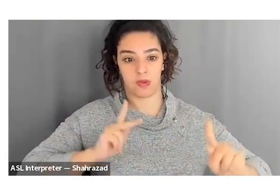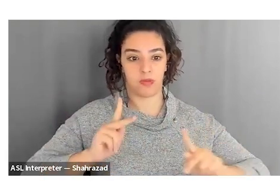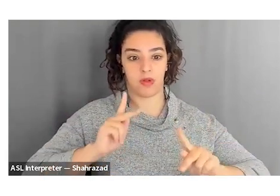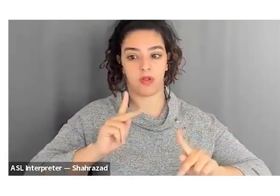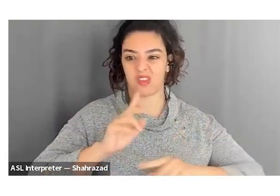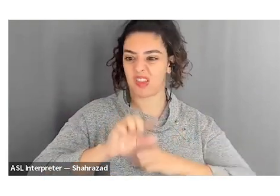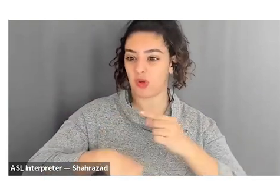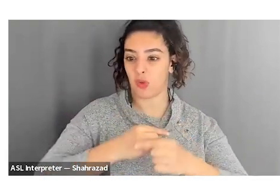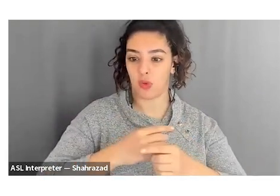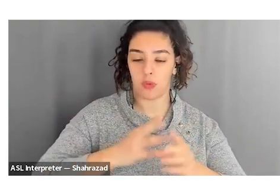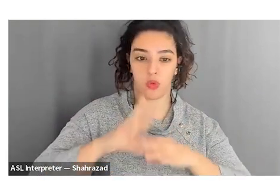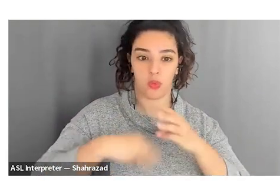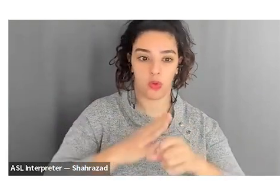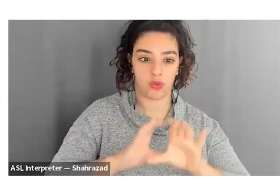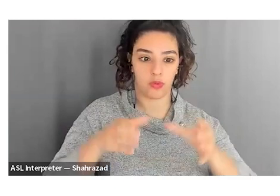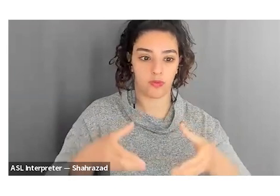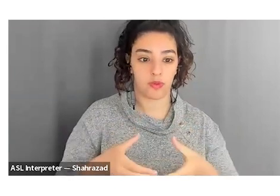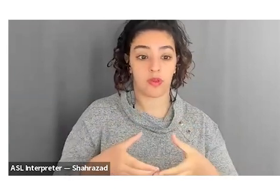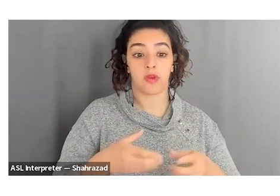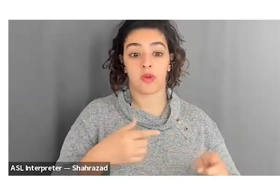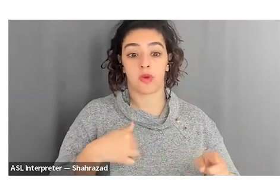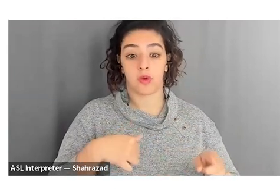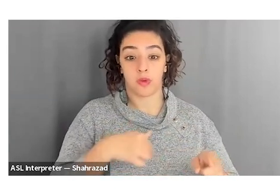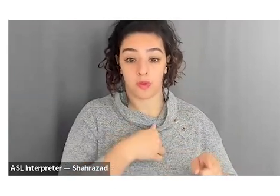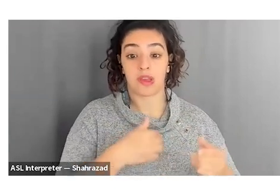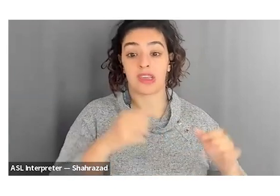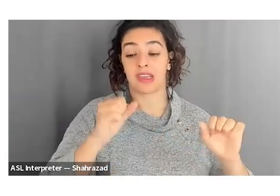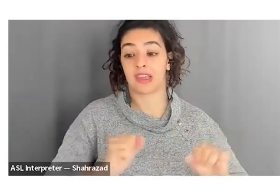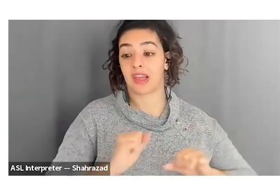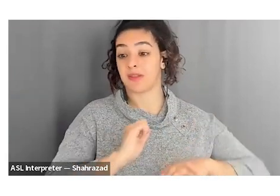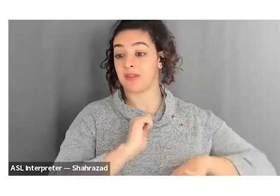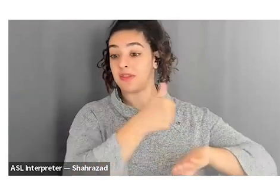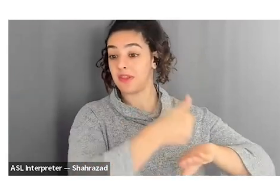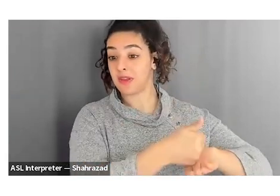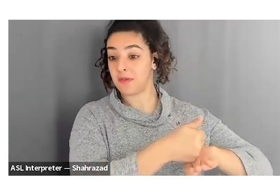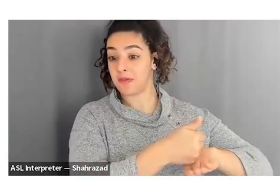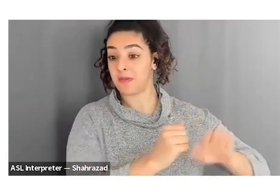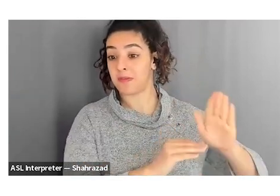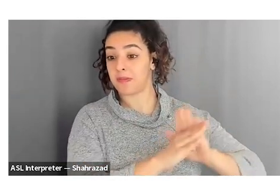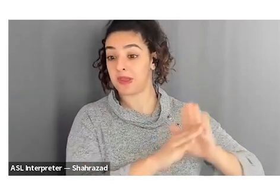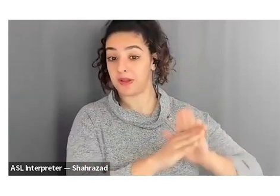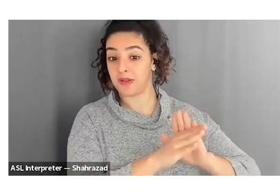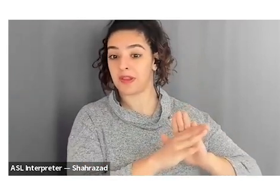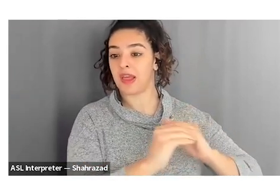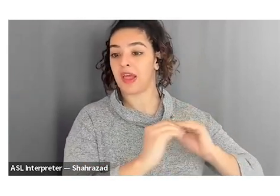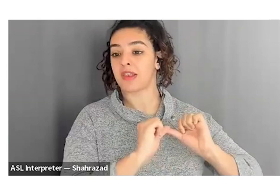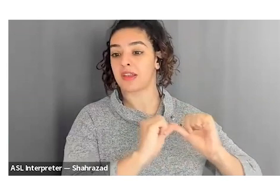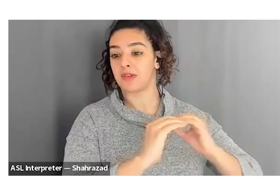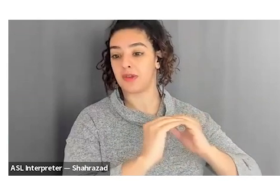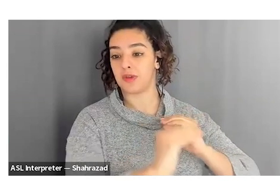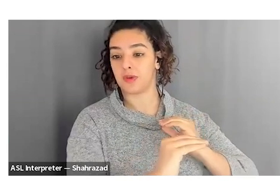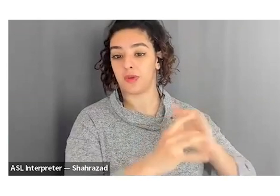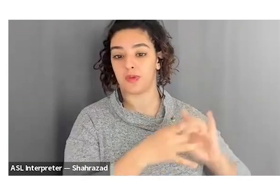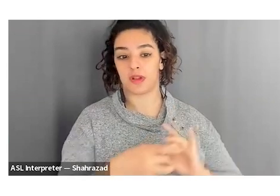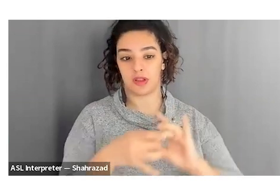revolutionary when it comes to creating, building, and sustaining relationships. And we embody the way nature